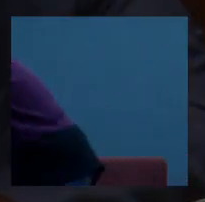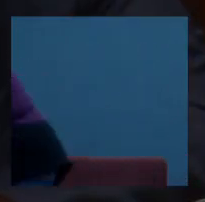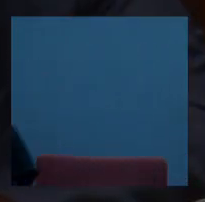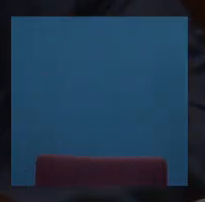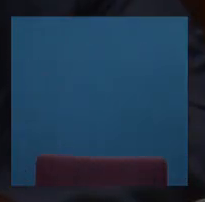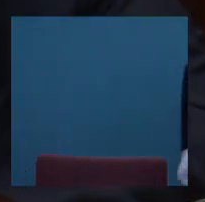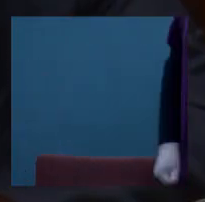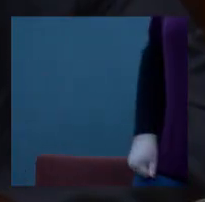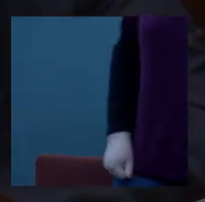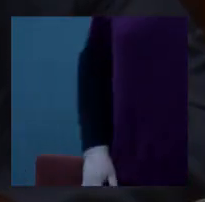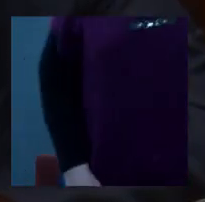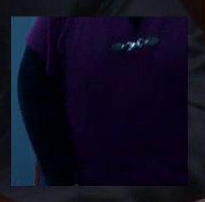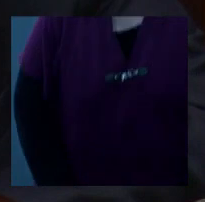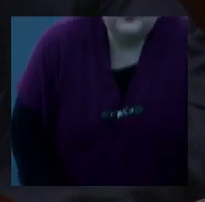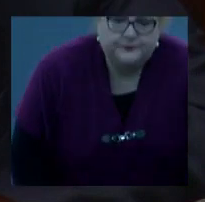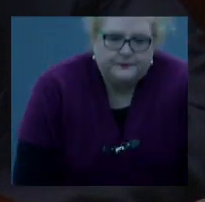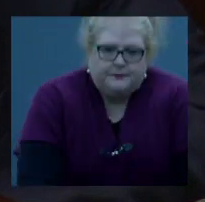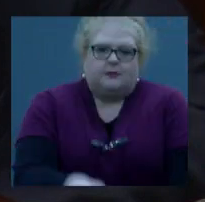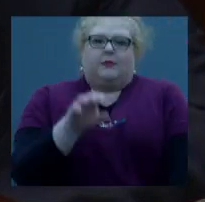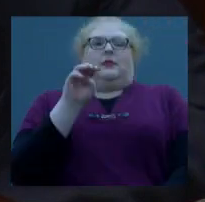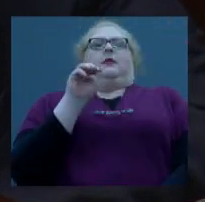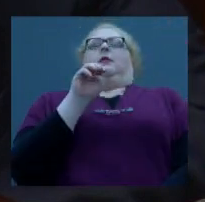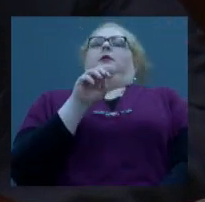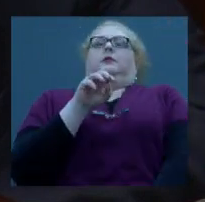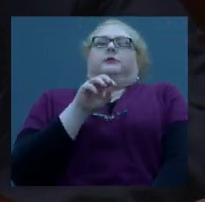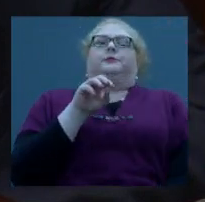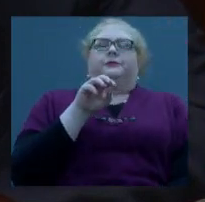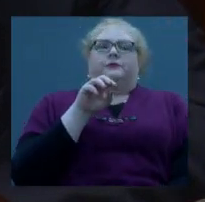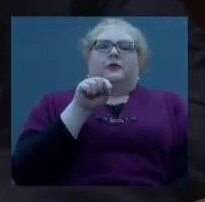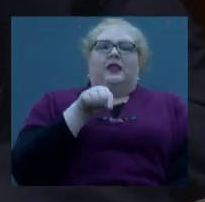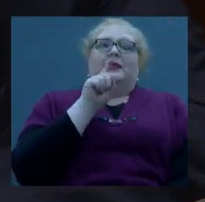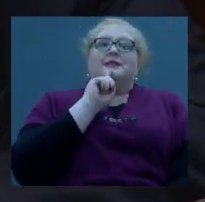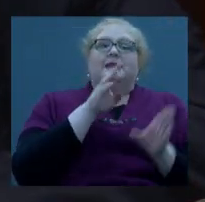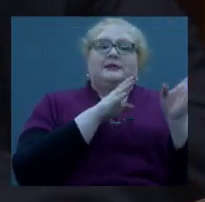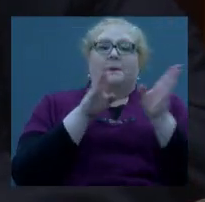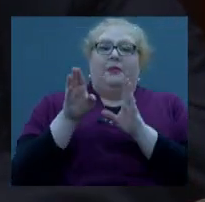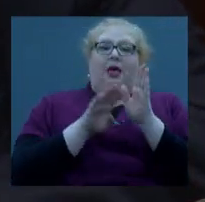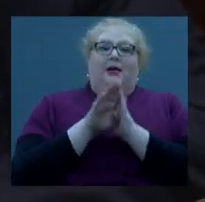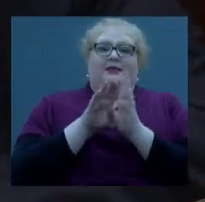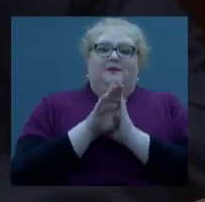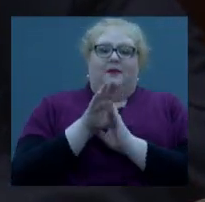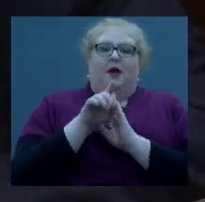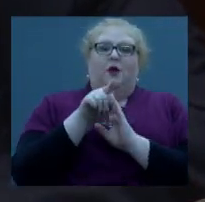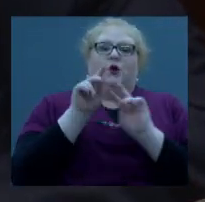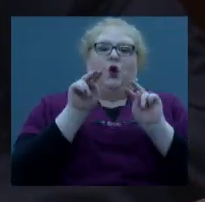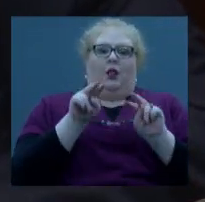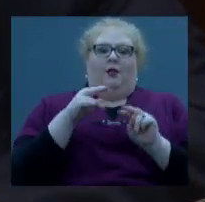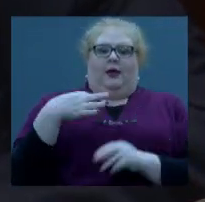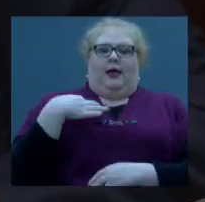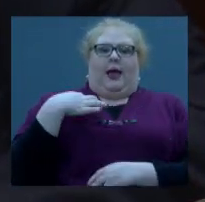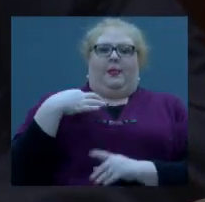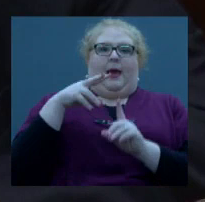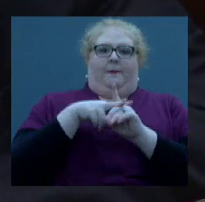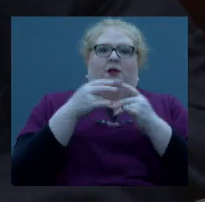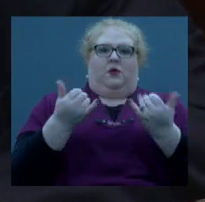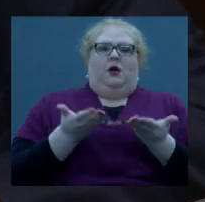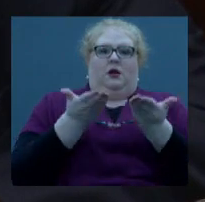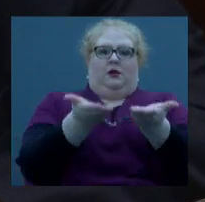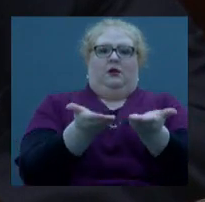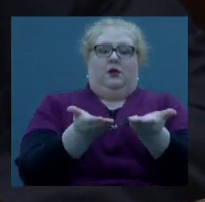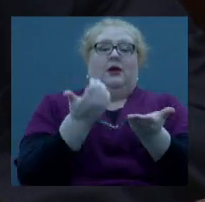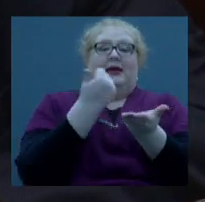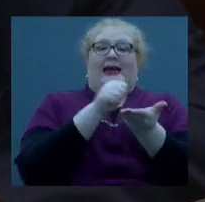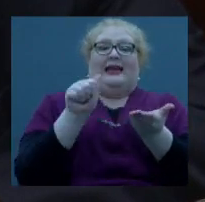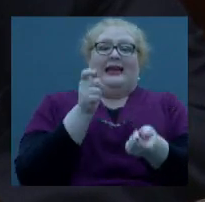Mr. Thomas, this is a planned development, so what you're looking at is the application before you as you see it. Any revision of that will